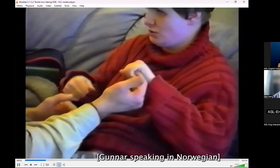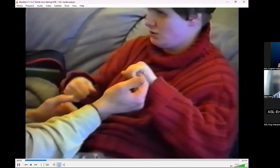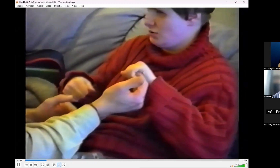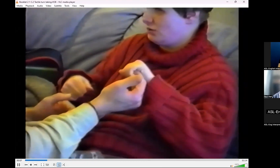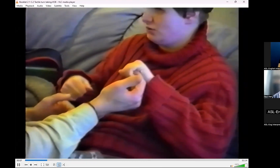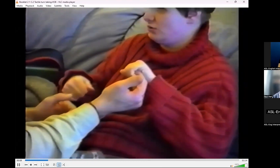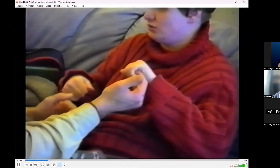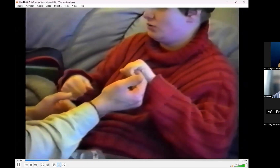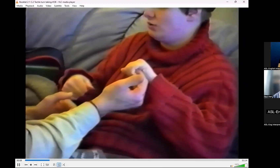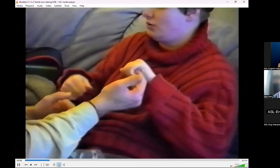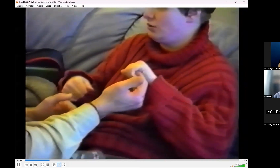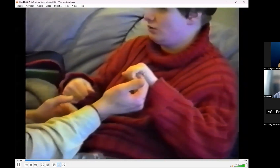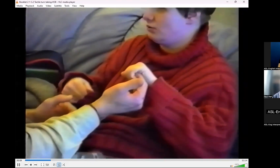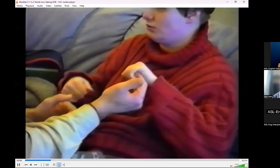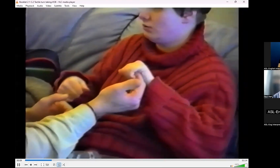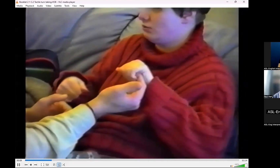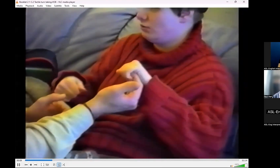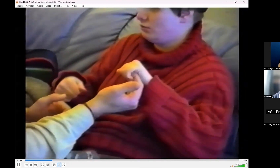En.